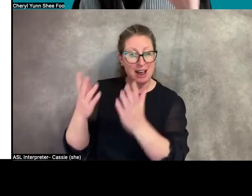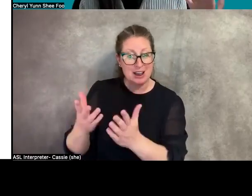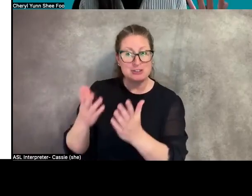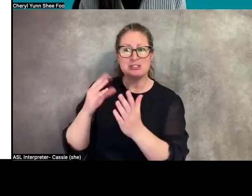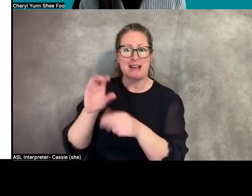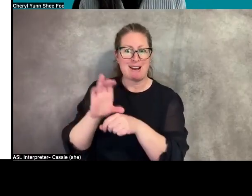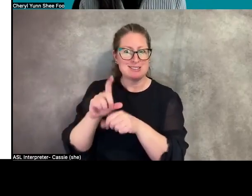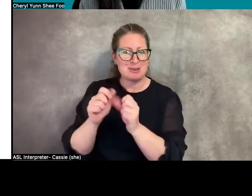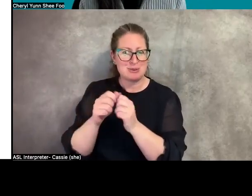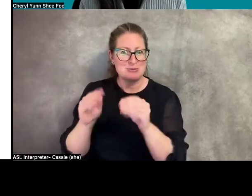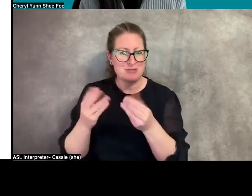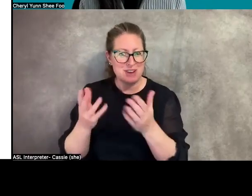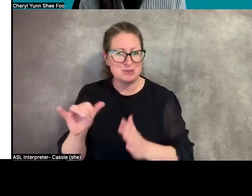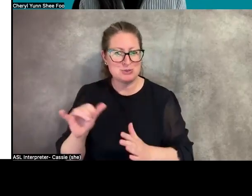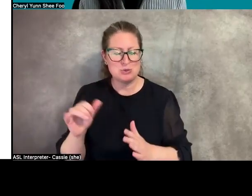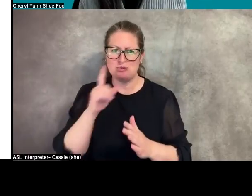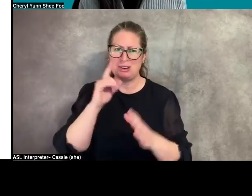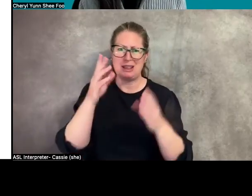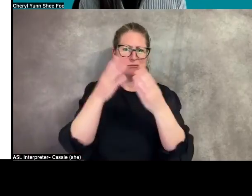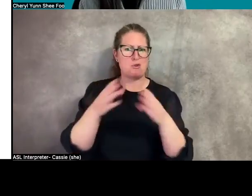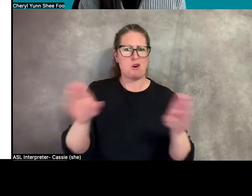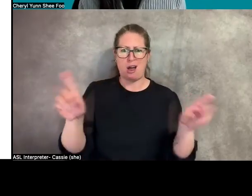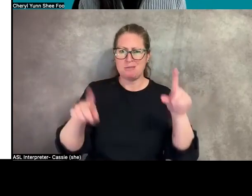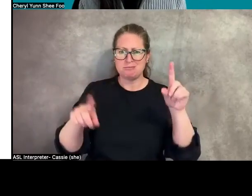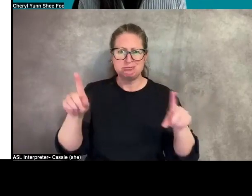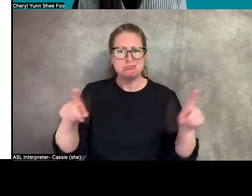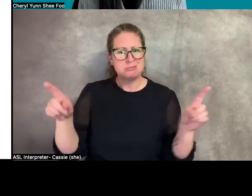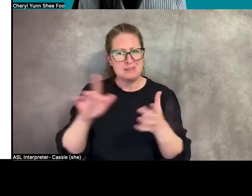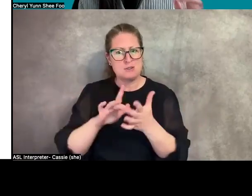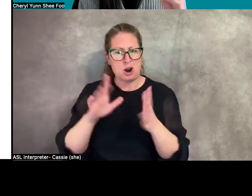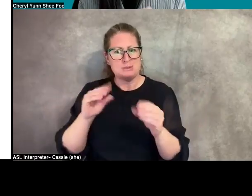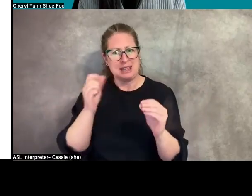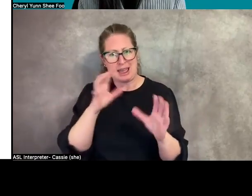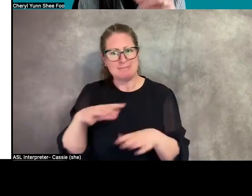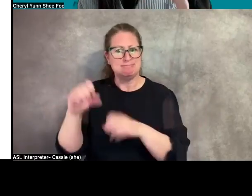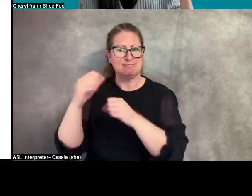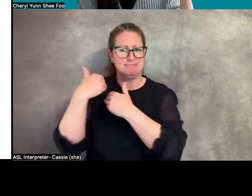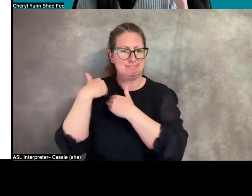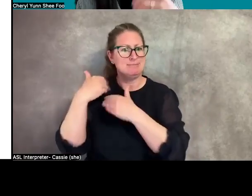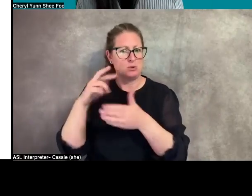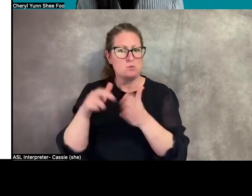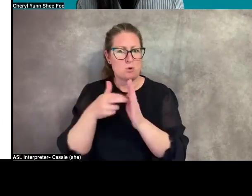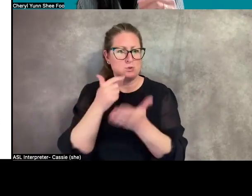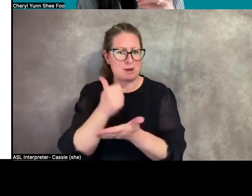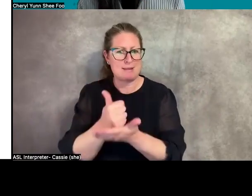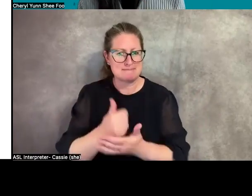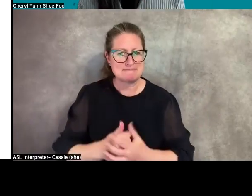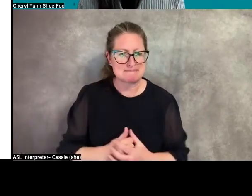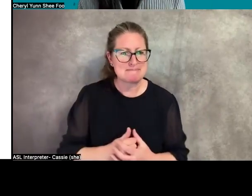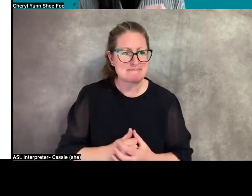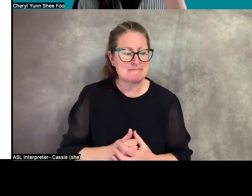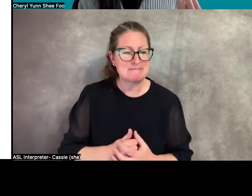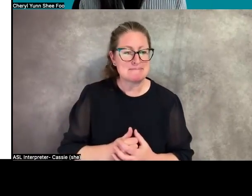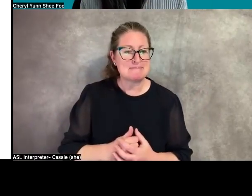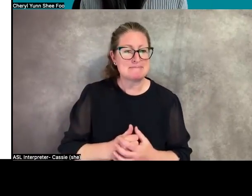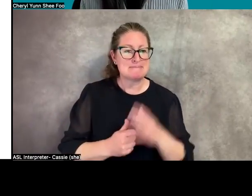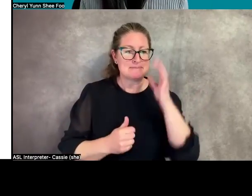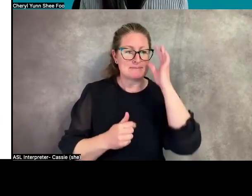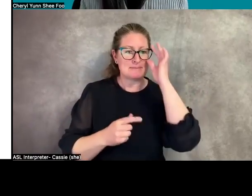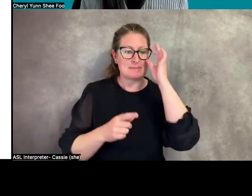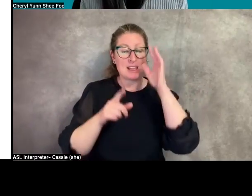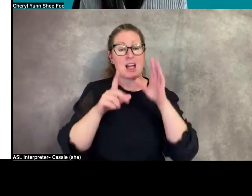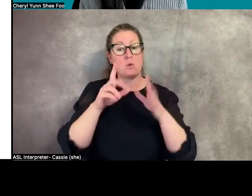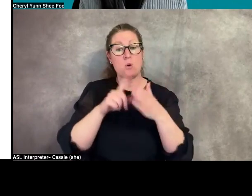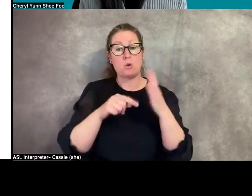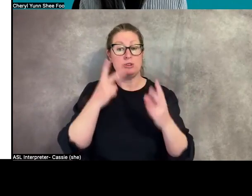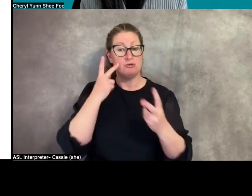a really broad-based role that they're playing. And next slide. Also consistent with what we're finding